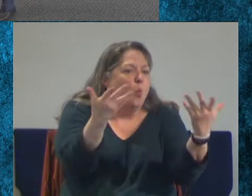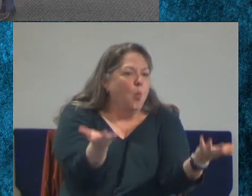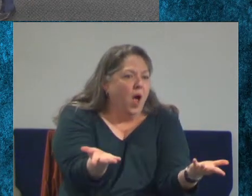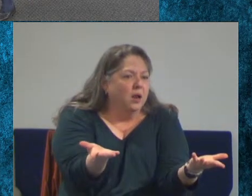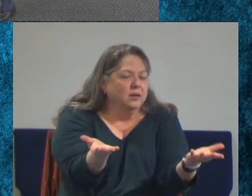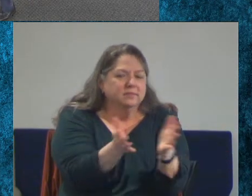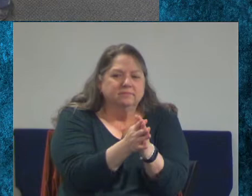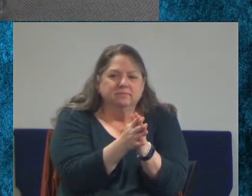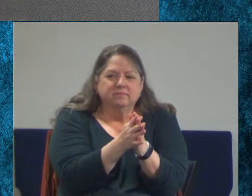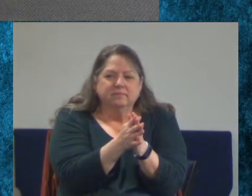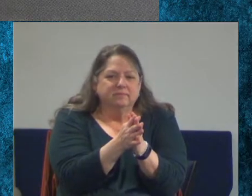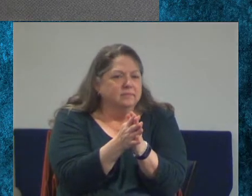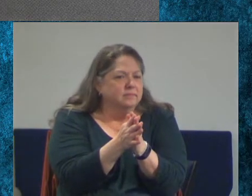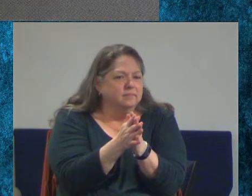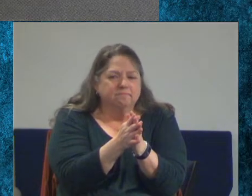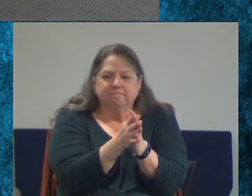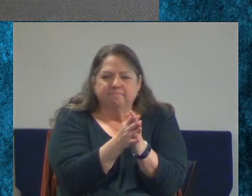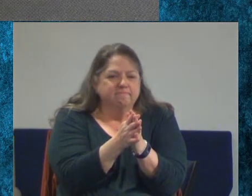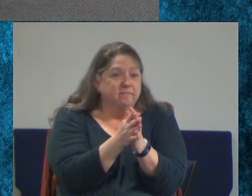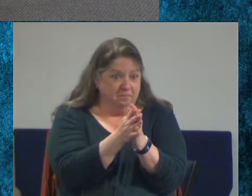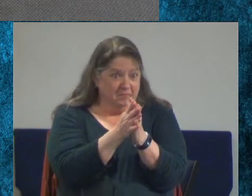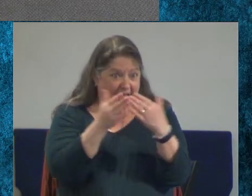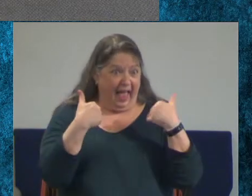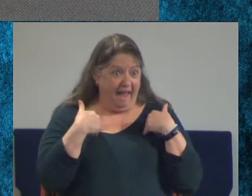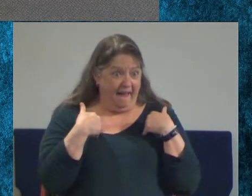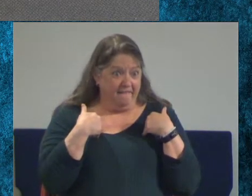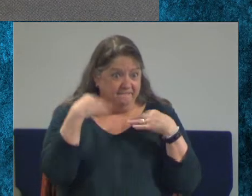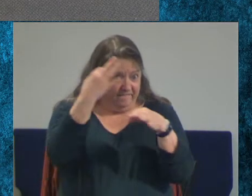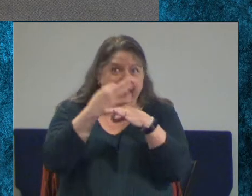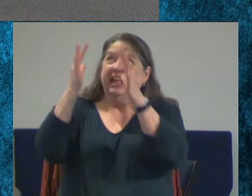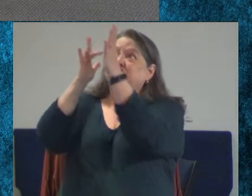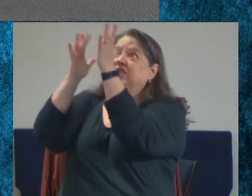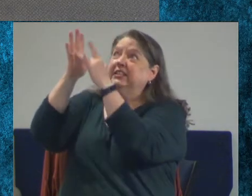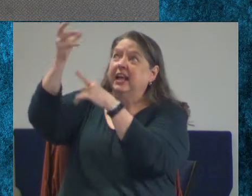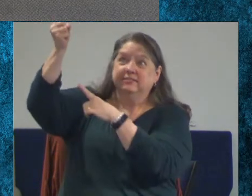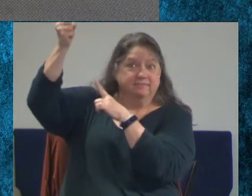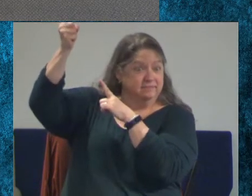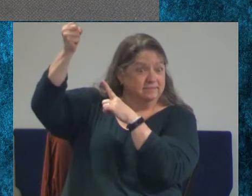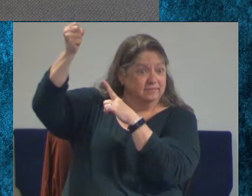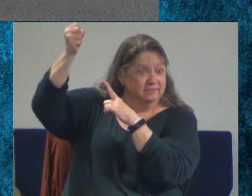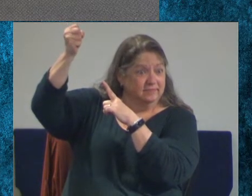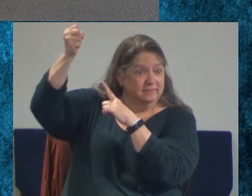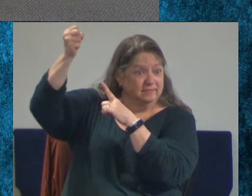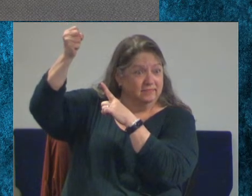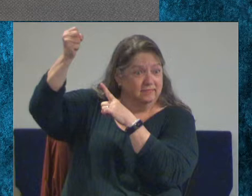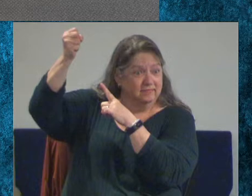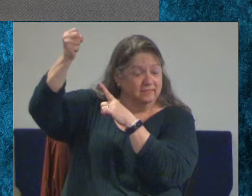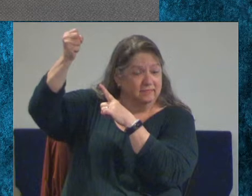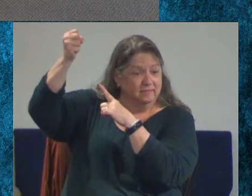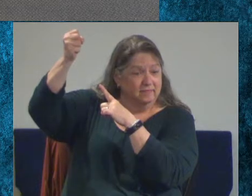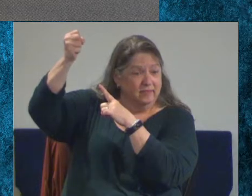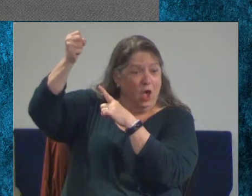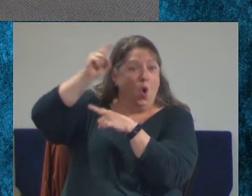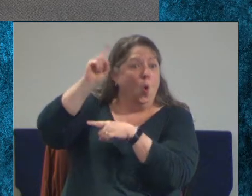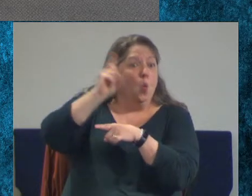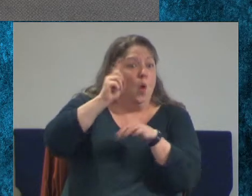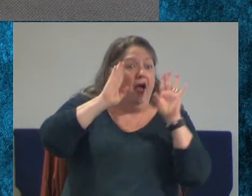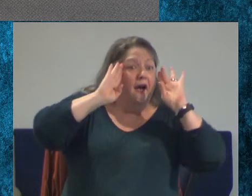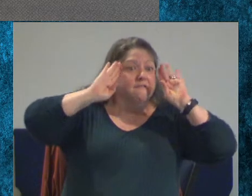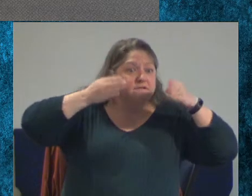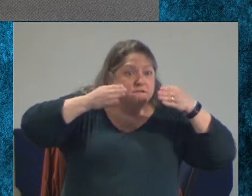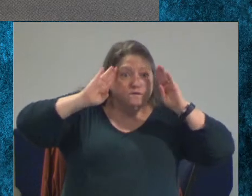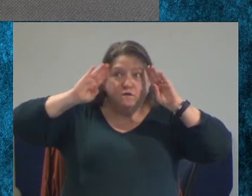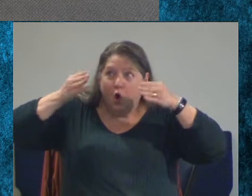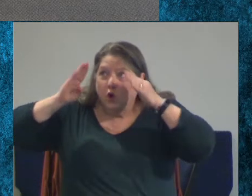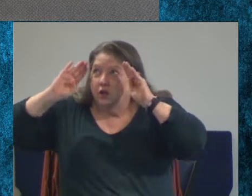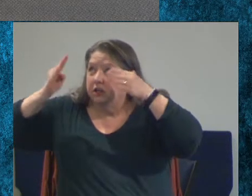it Jesus? Because at the end of the day, the object of your faith will determine the end result. Where do we